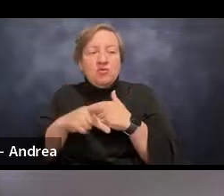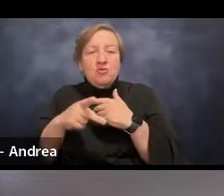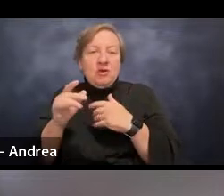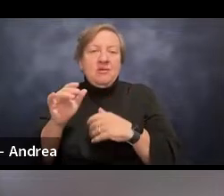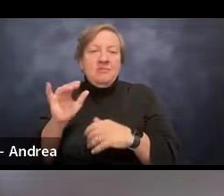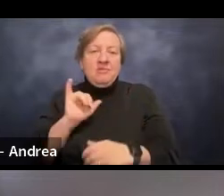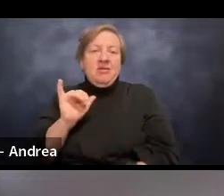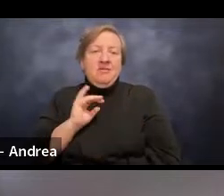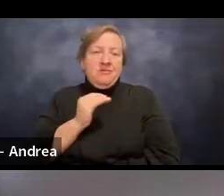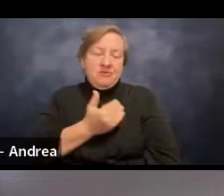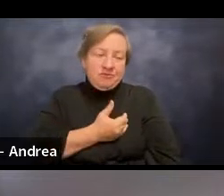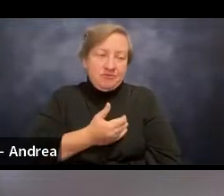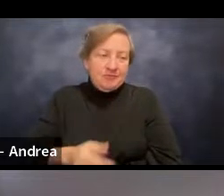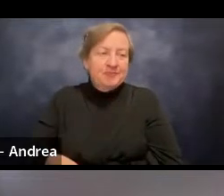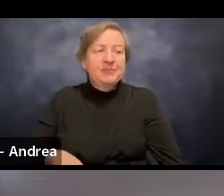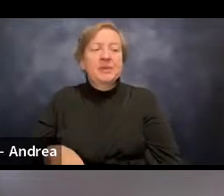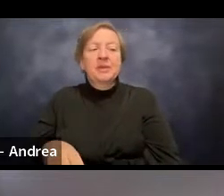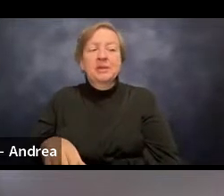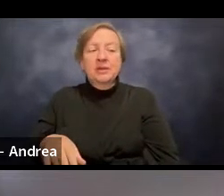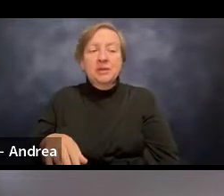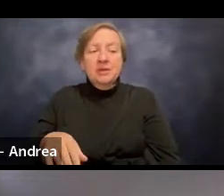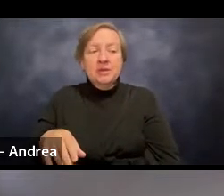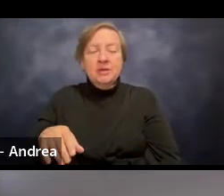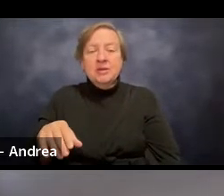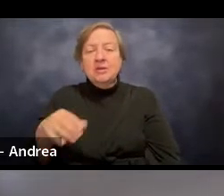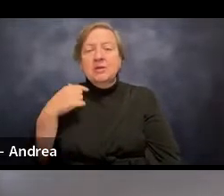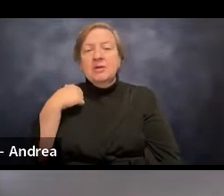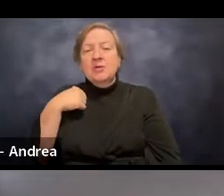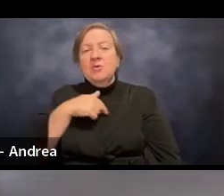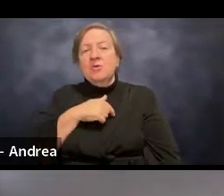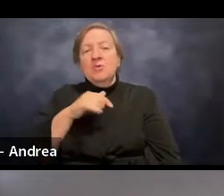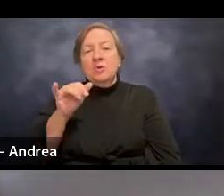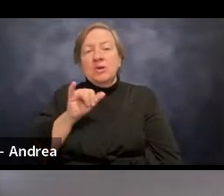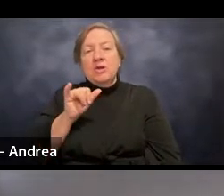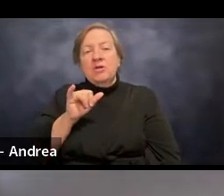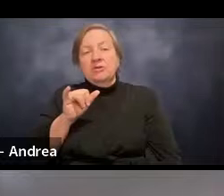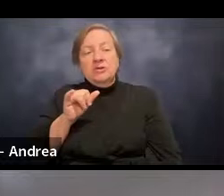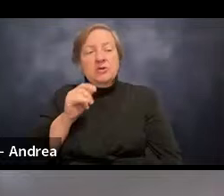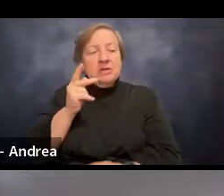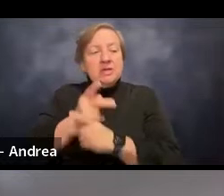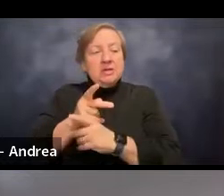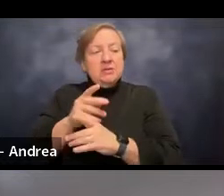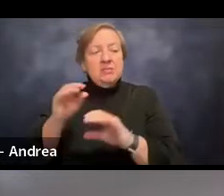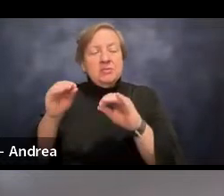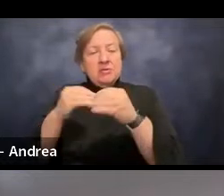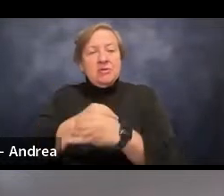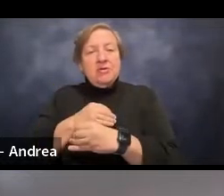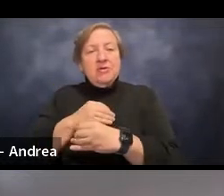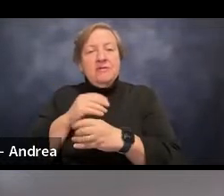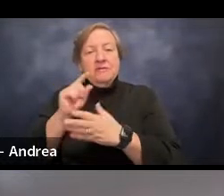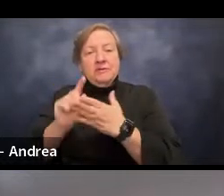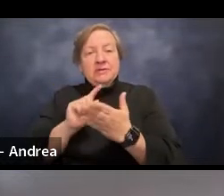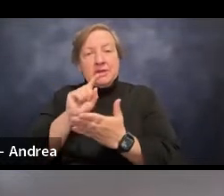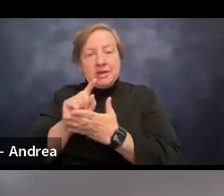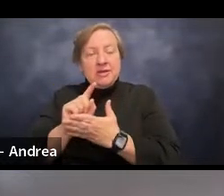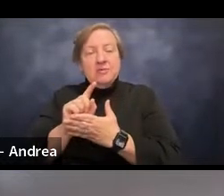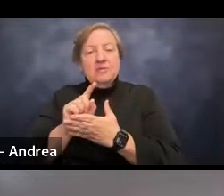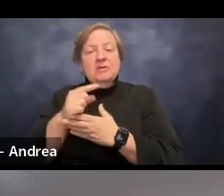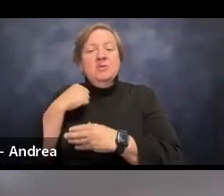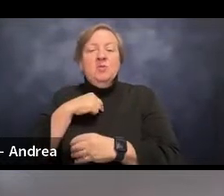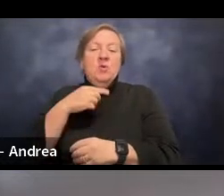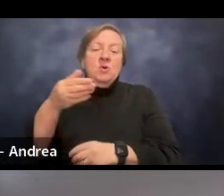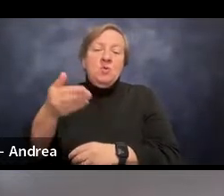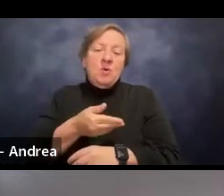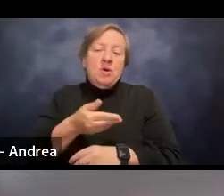this. And we're also we keep office hours where we are welcoming